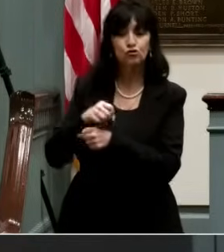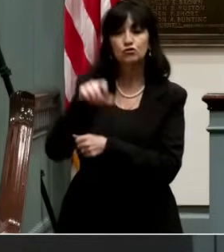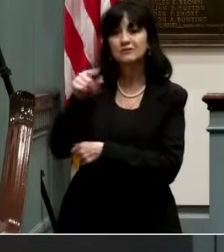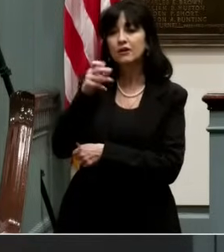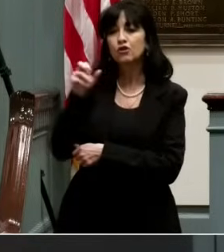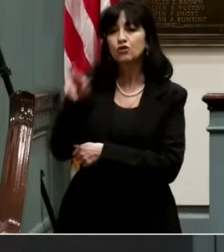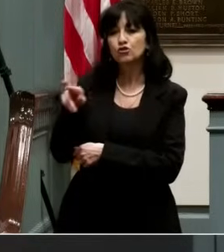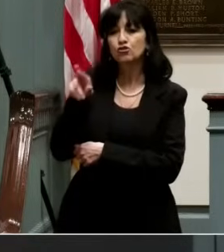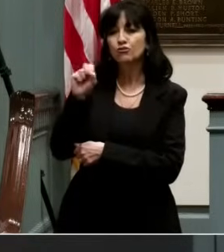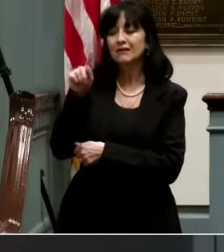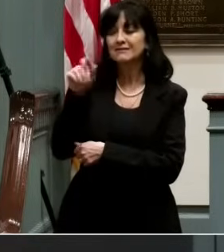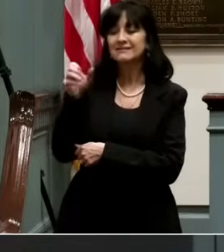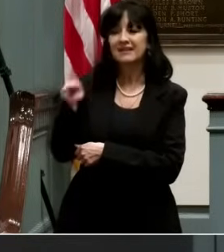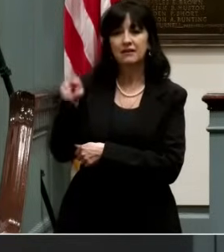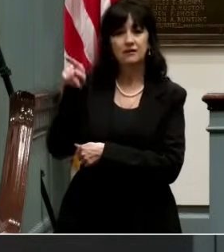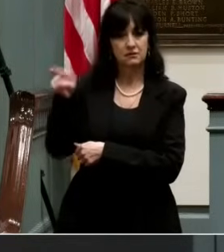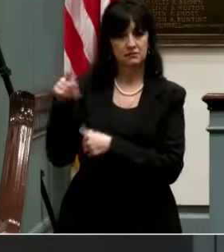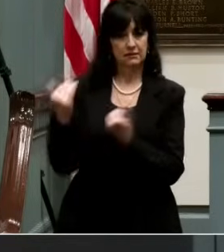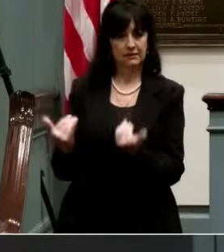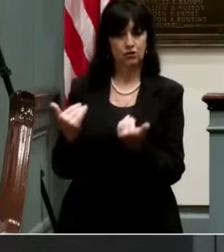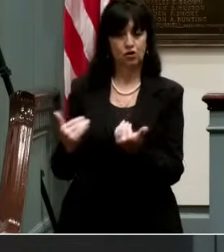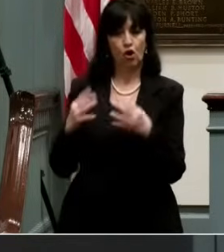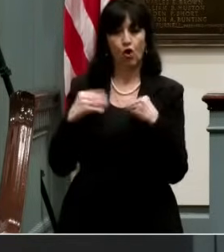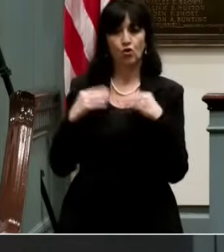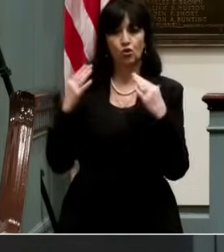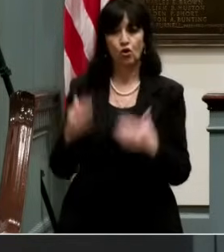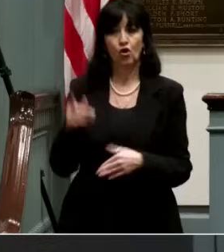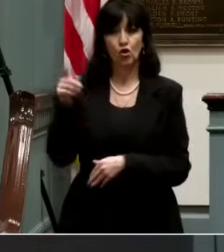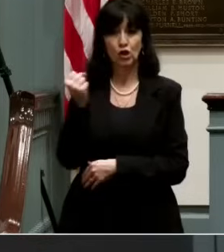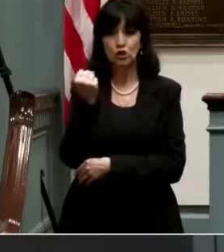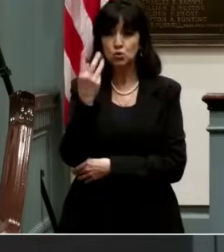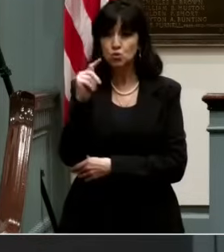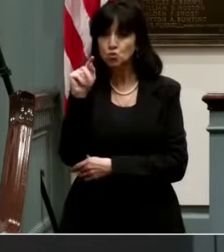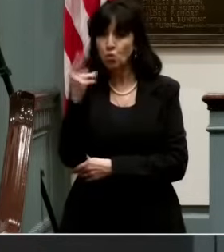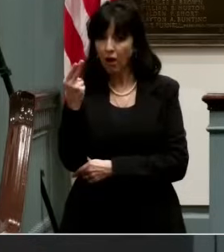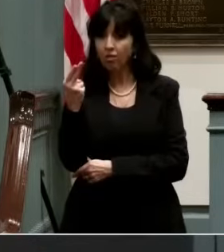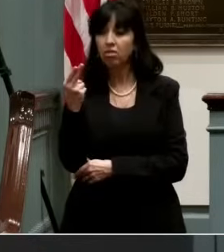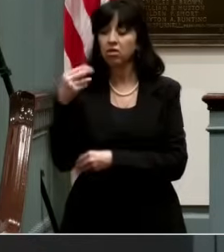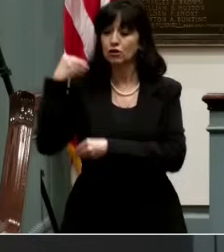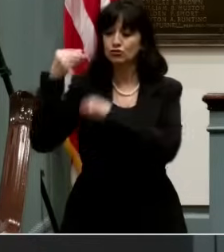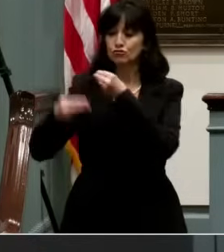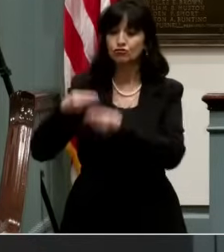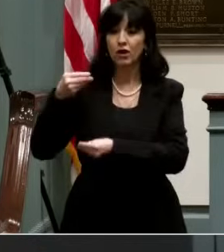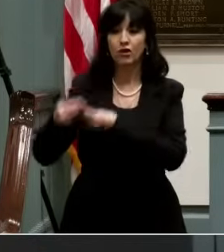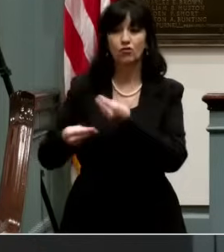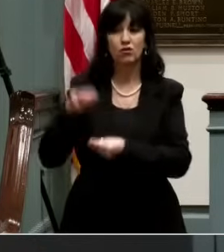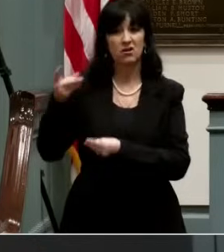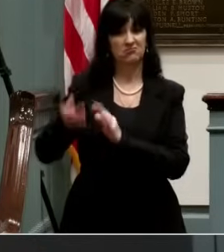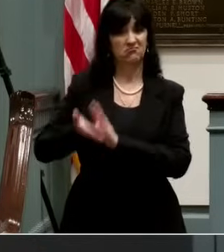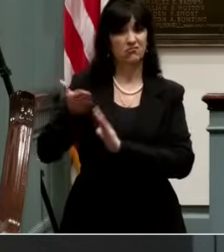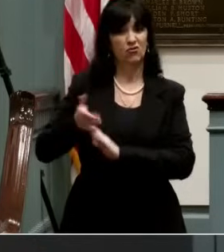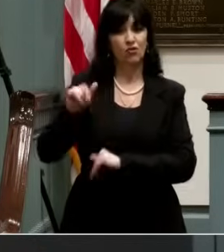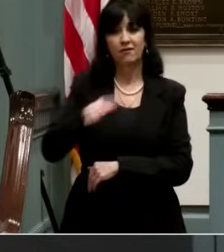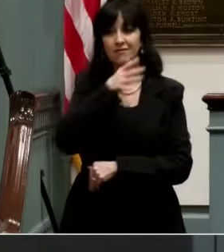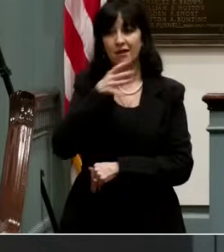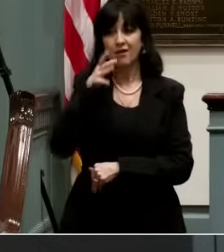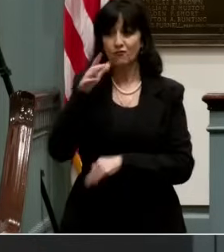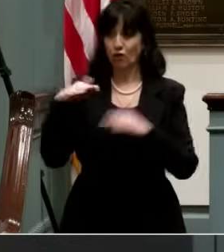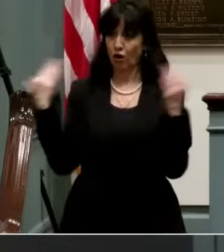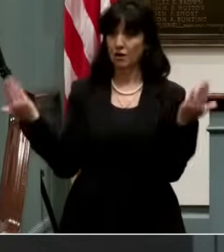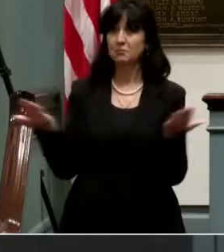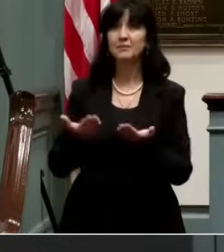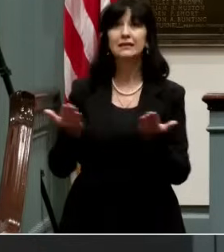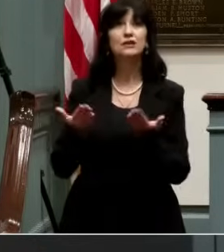the current owner. He's the 12th generation to operate the farm and is here with us in the chamber today in